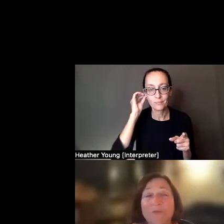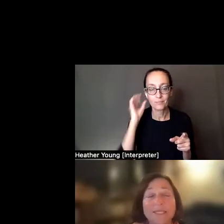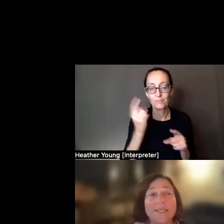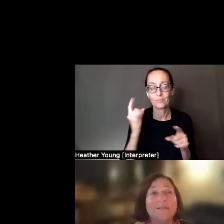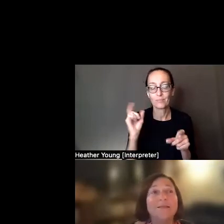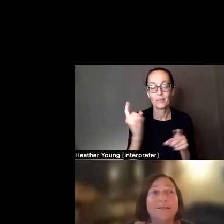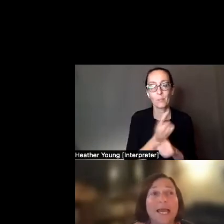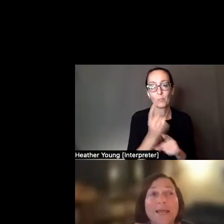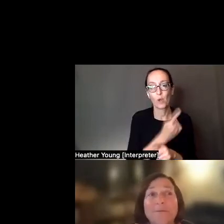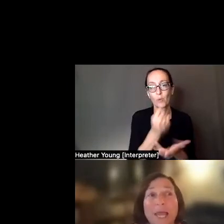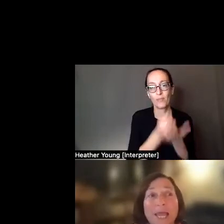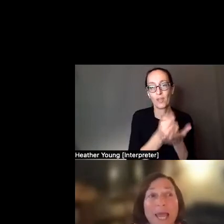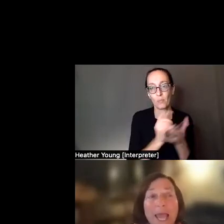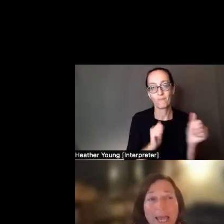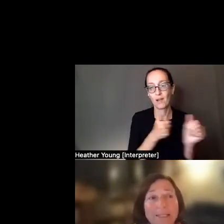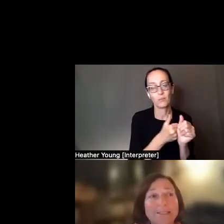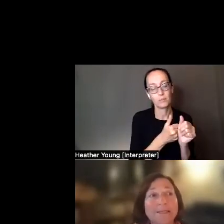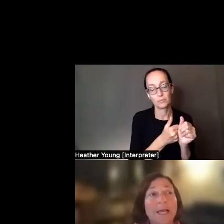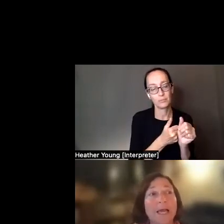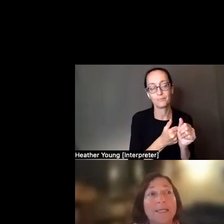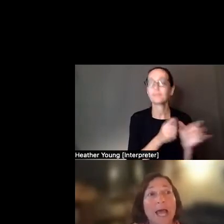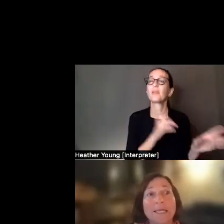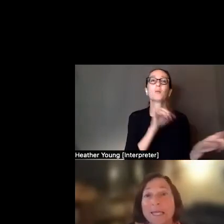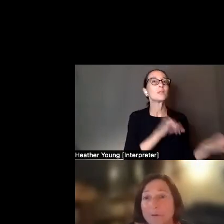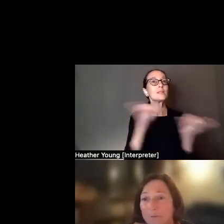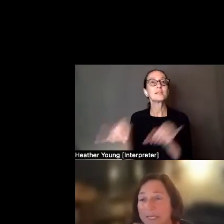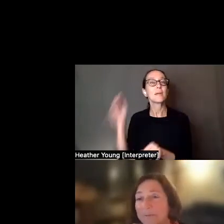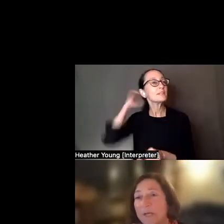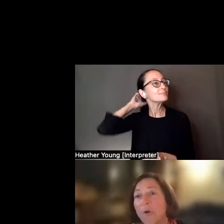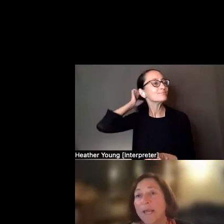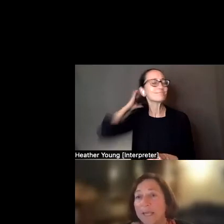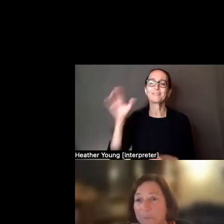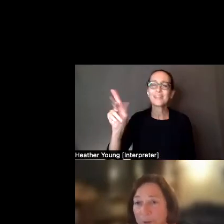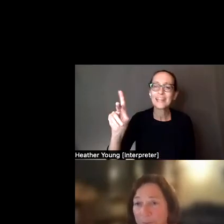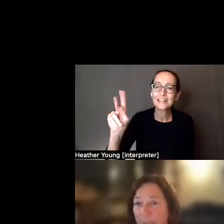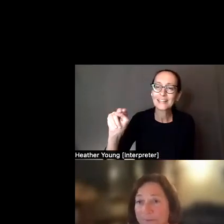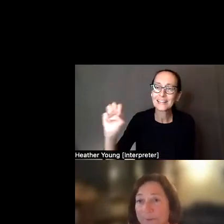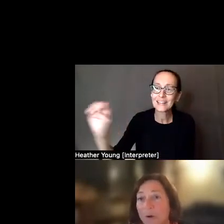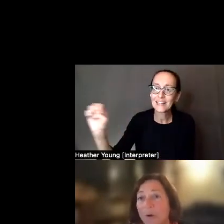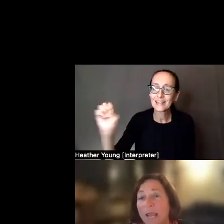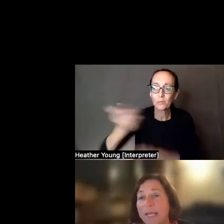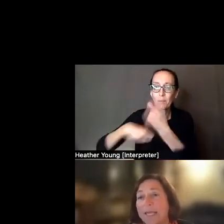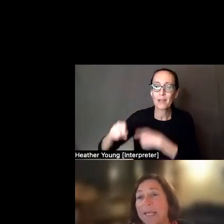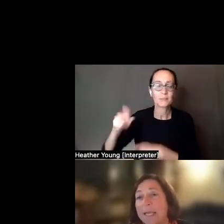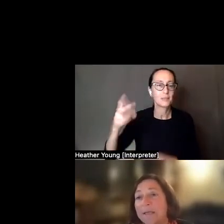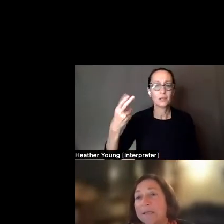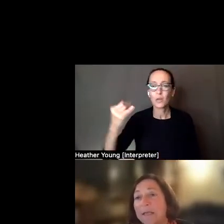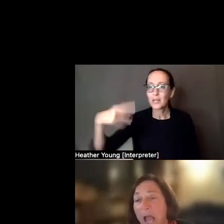follow-up. This is the same as a knee replacement or a hip replacement or